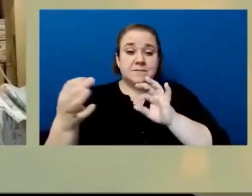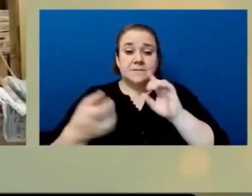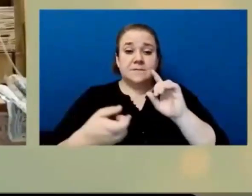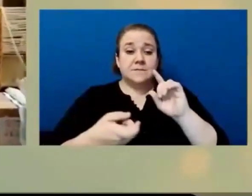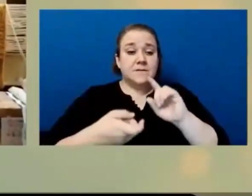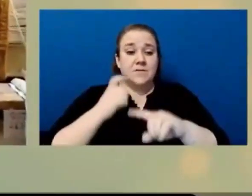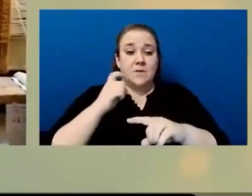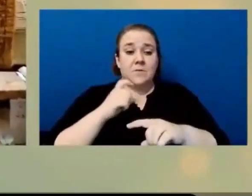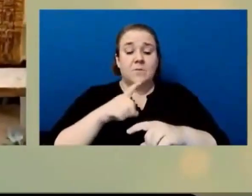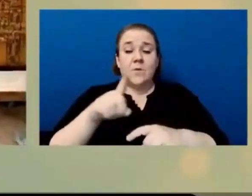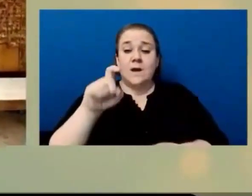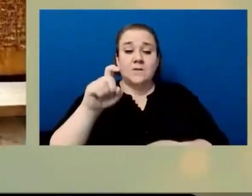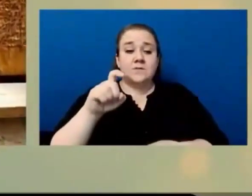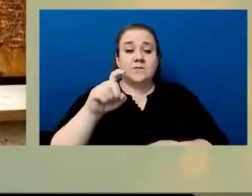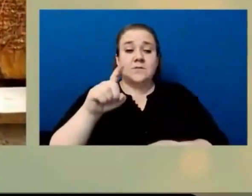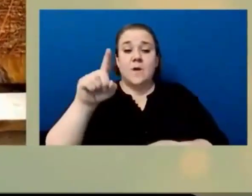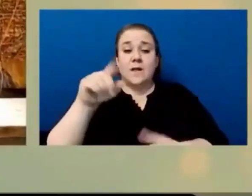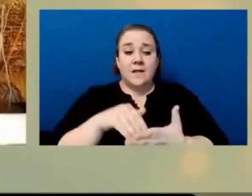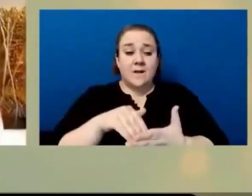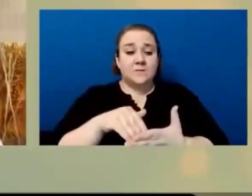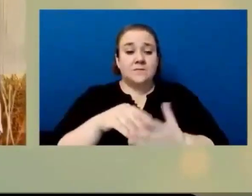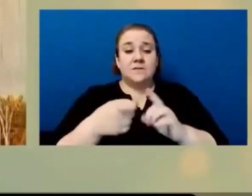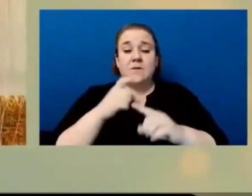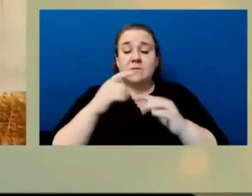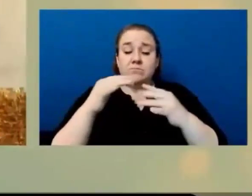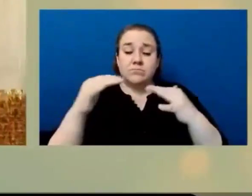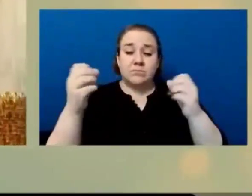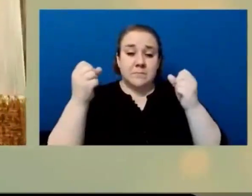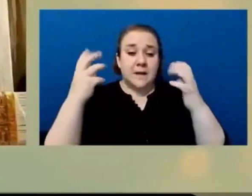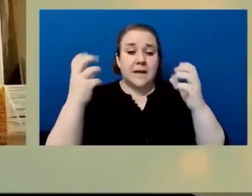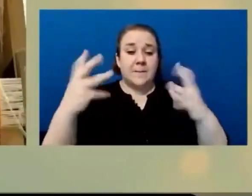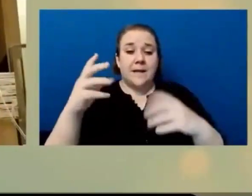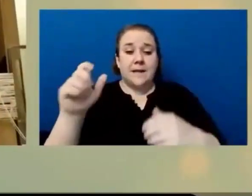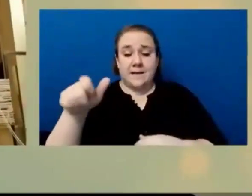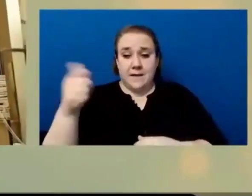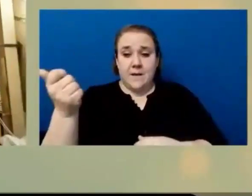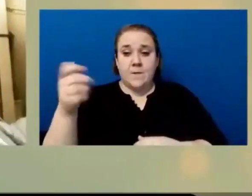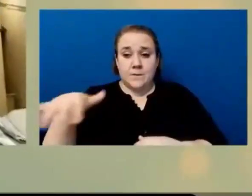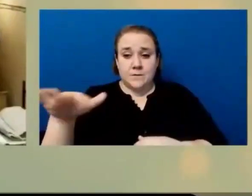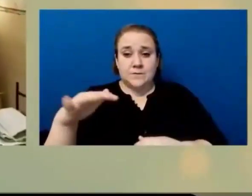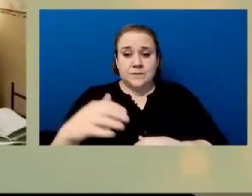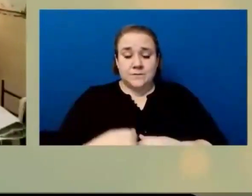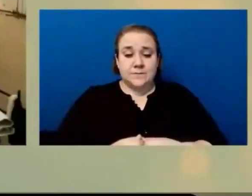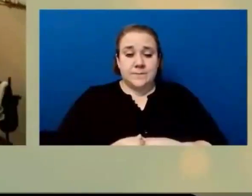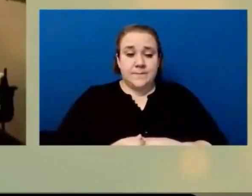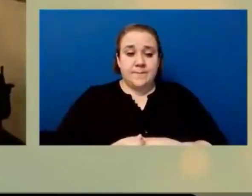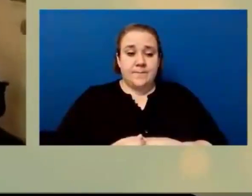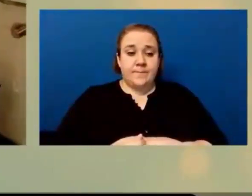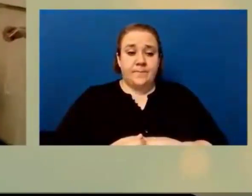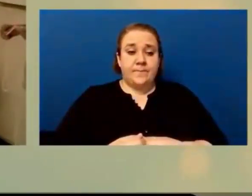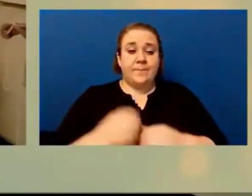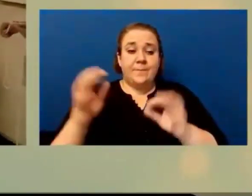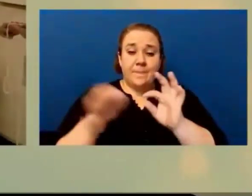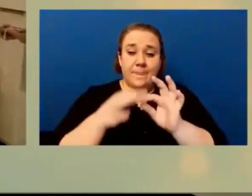being woven from 100, 1,000, from countless others,